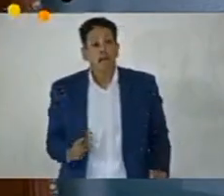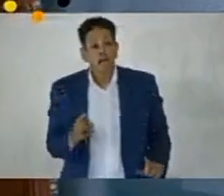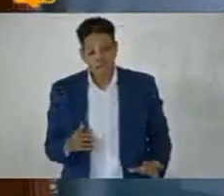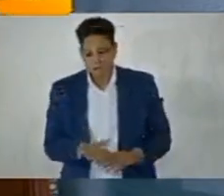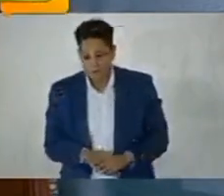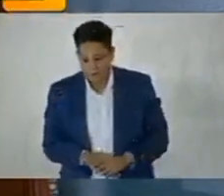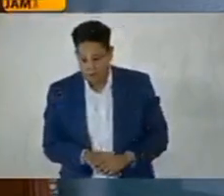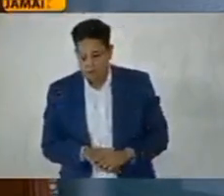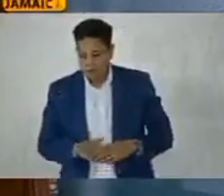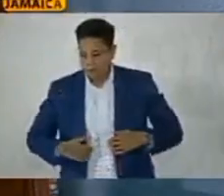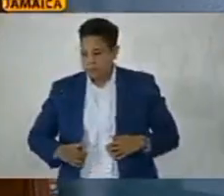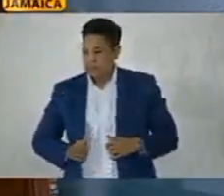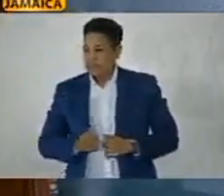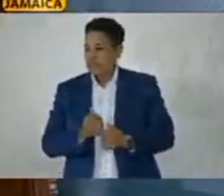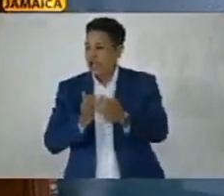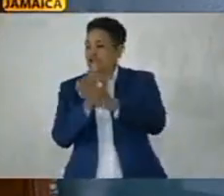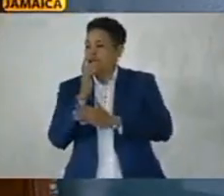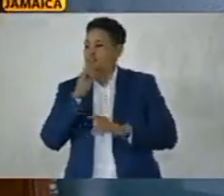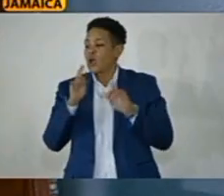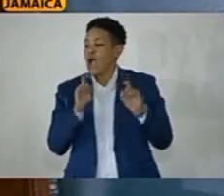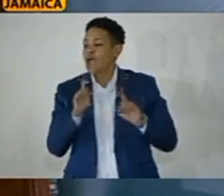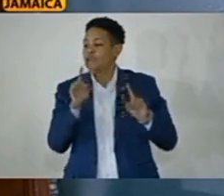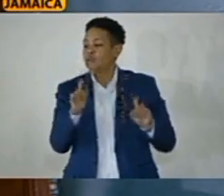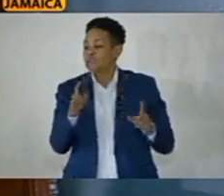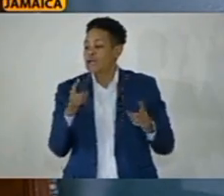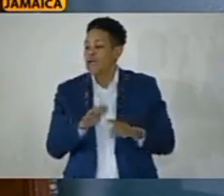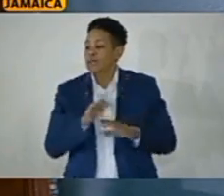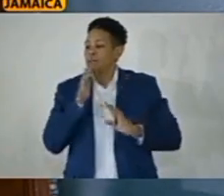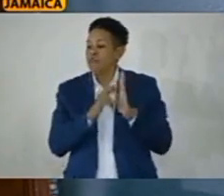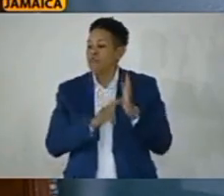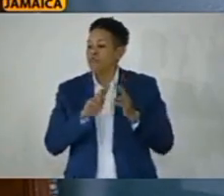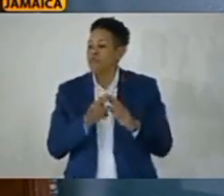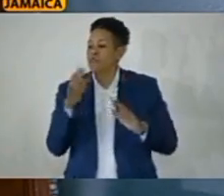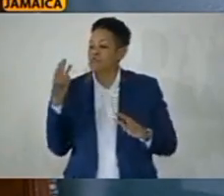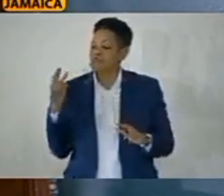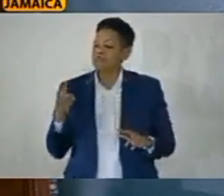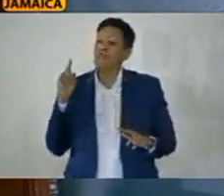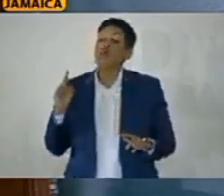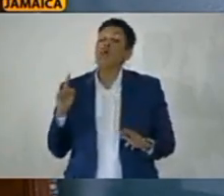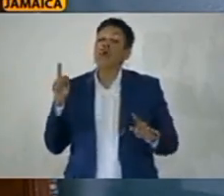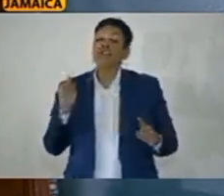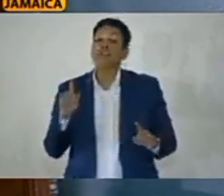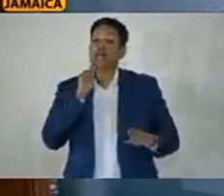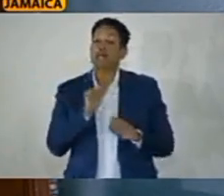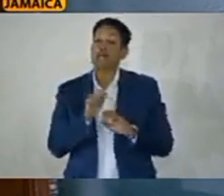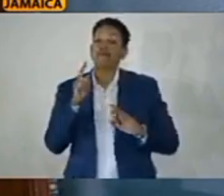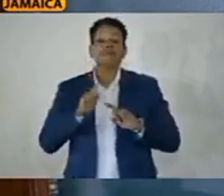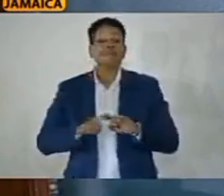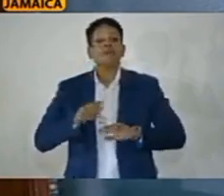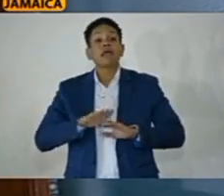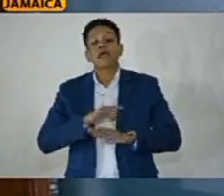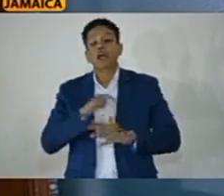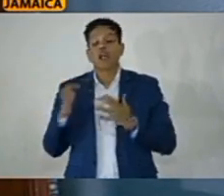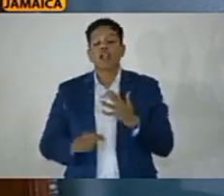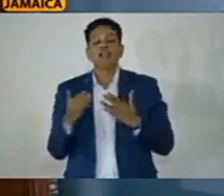The right to ask a question under Standing Order 16.1 shall be subject to the following general